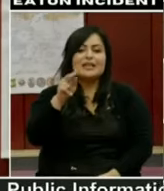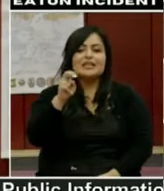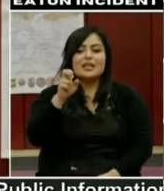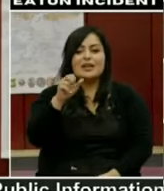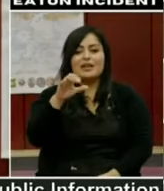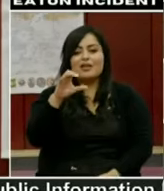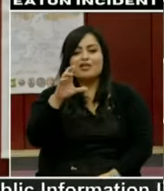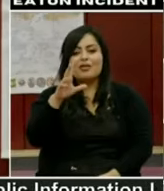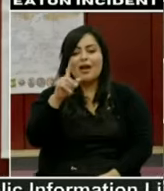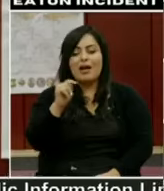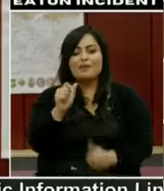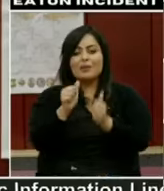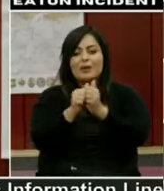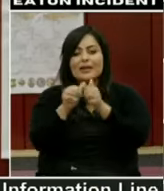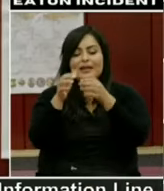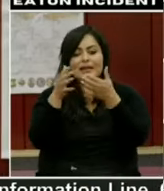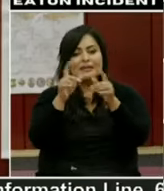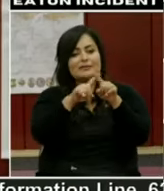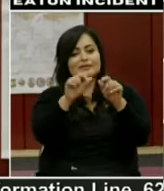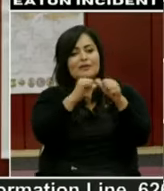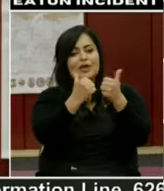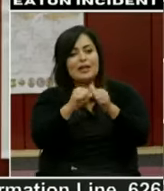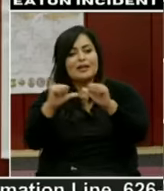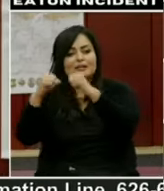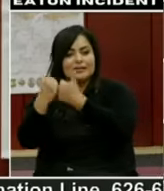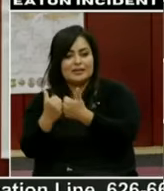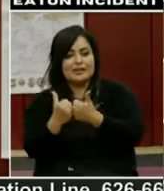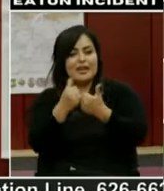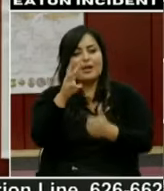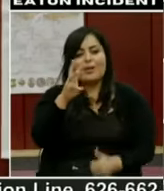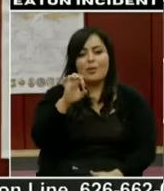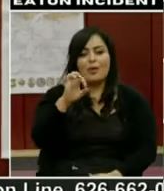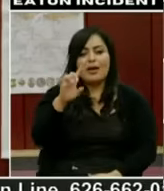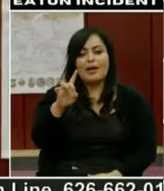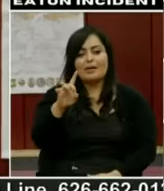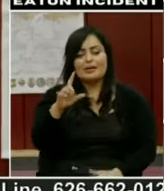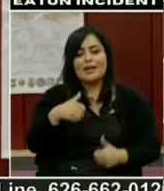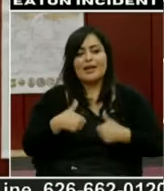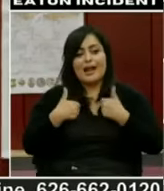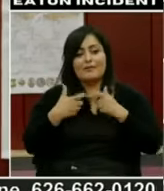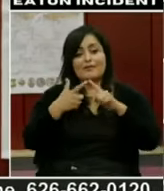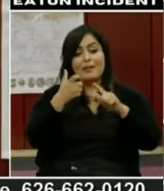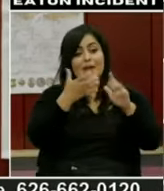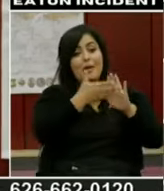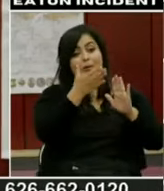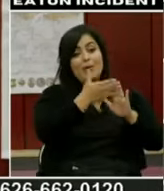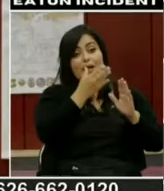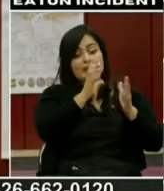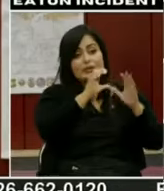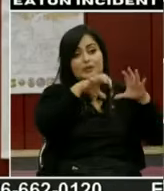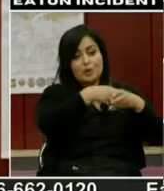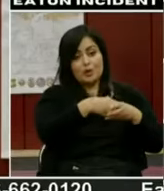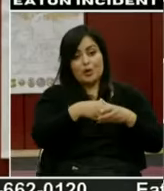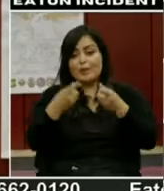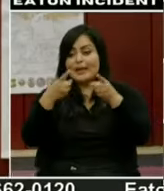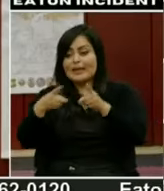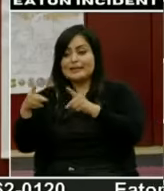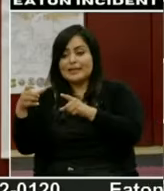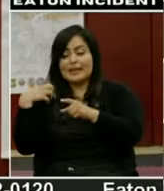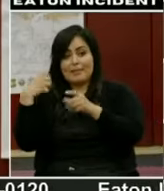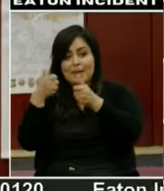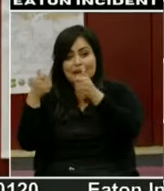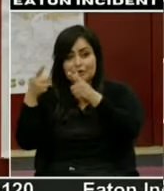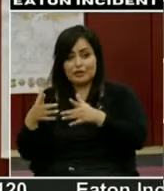Interagency Wildfire Air Quality Response Program. I take the information from the operations group, the incident commander, all of our